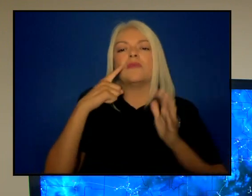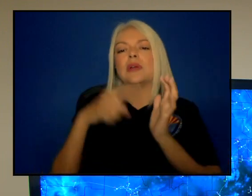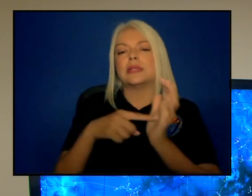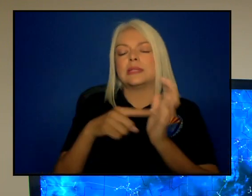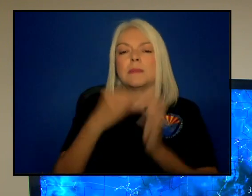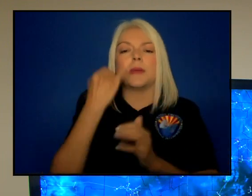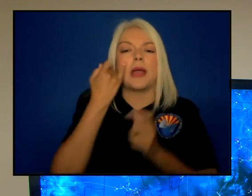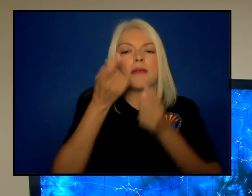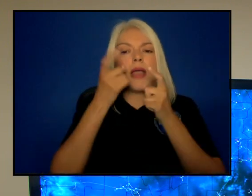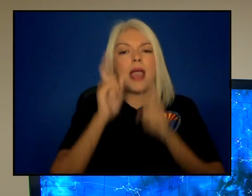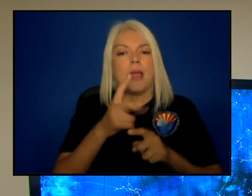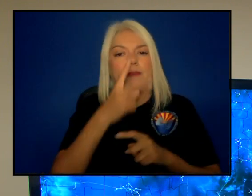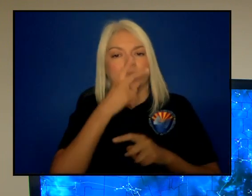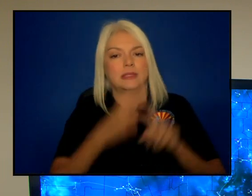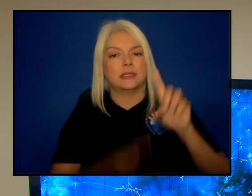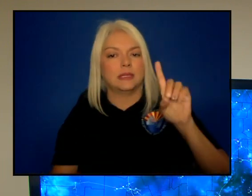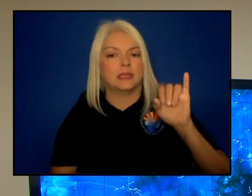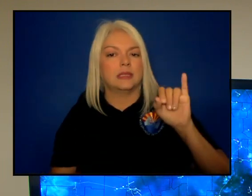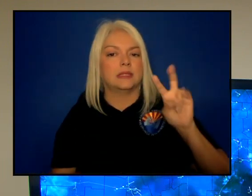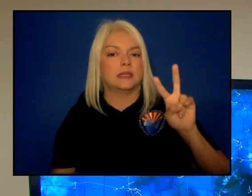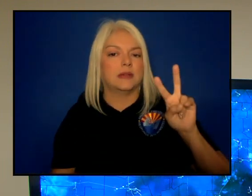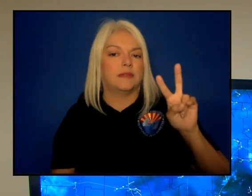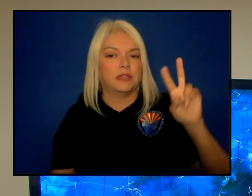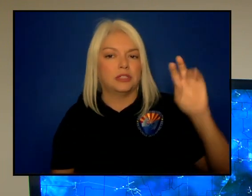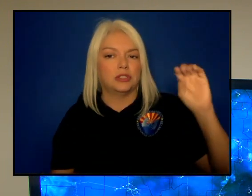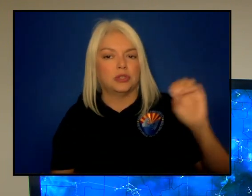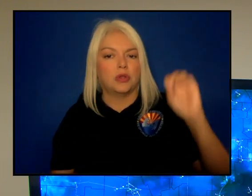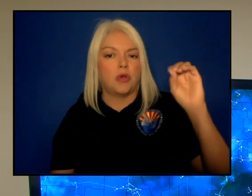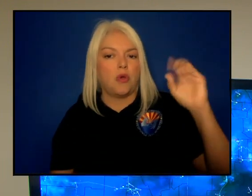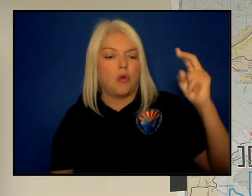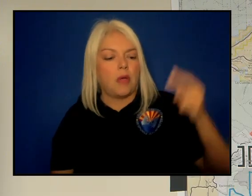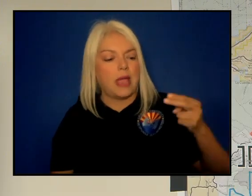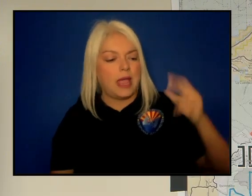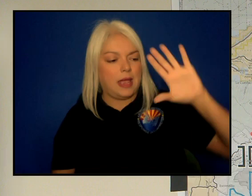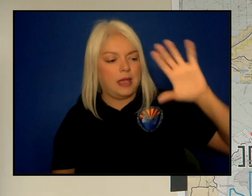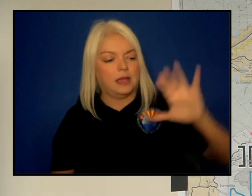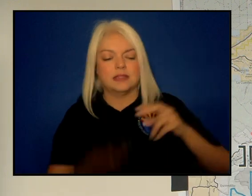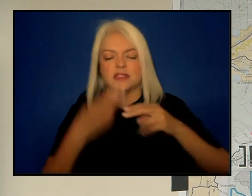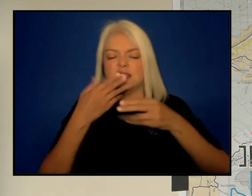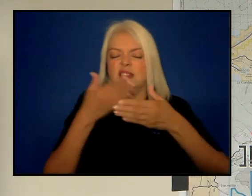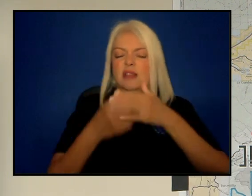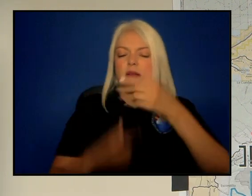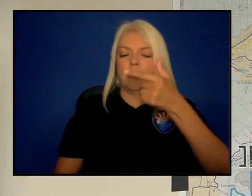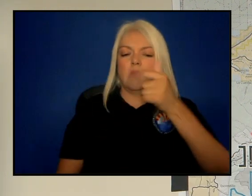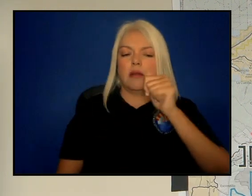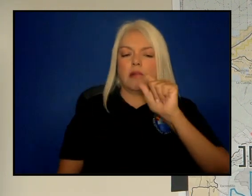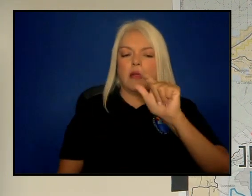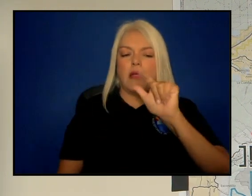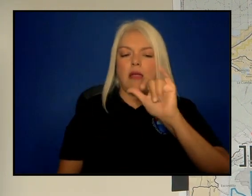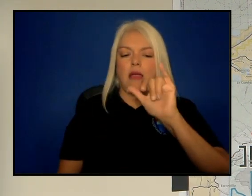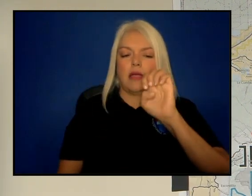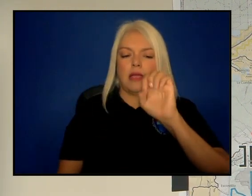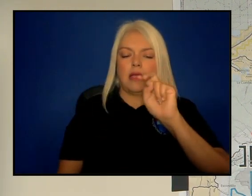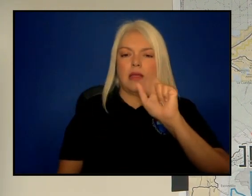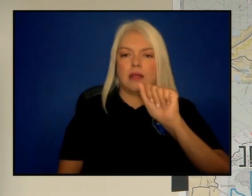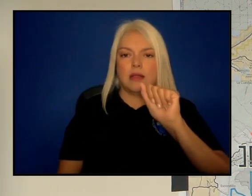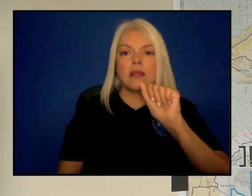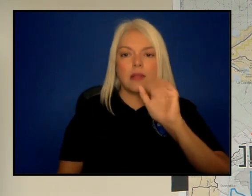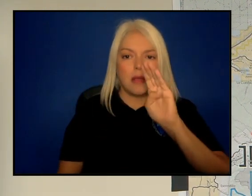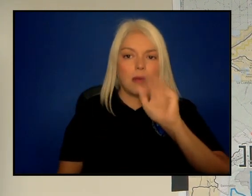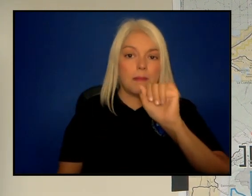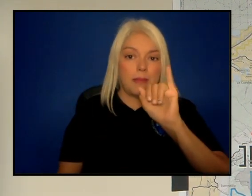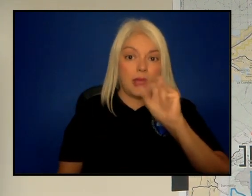here over the Guyanas River Basin, that could be dropping an incredible amount of rain